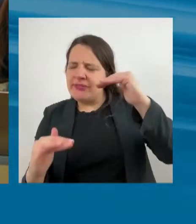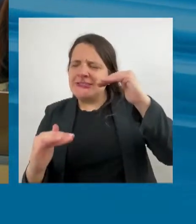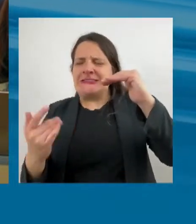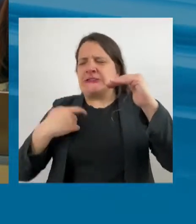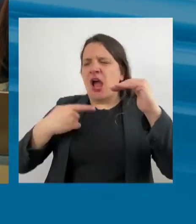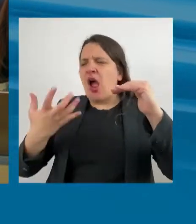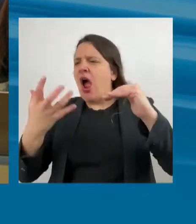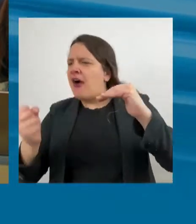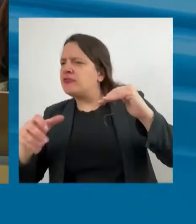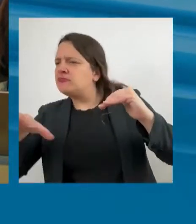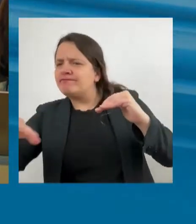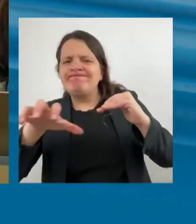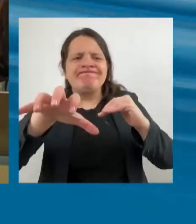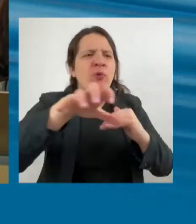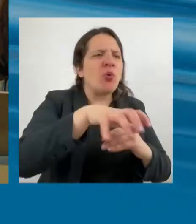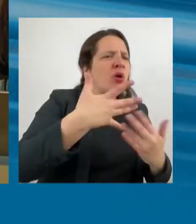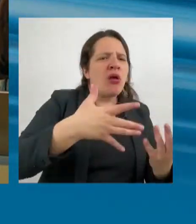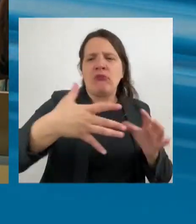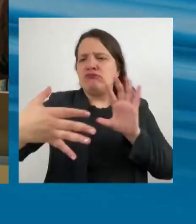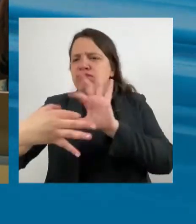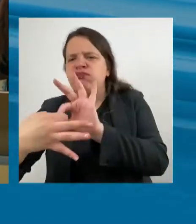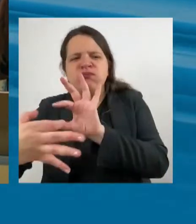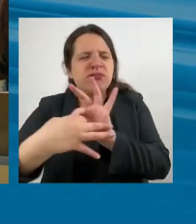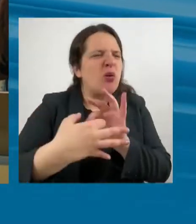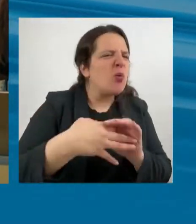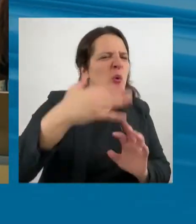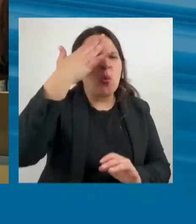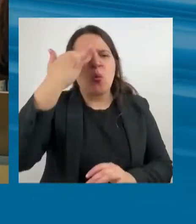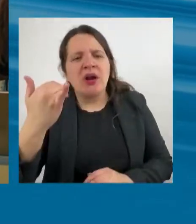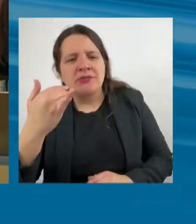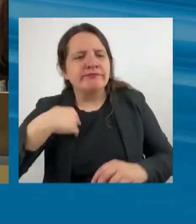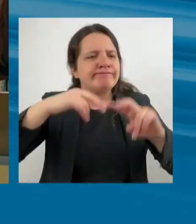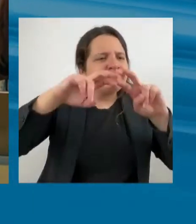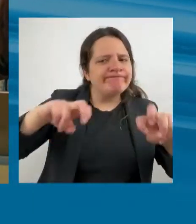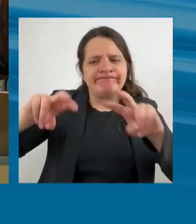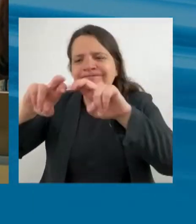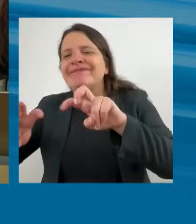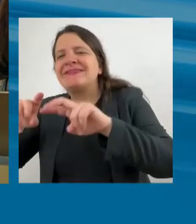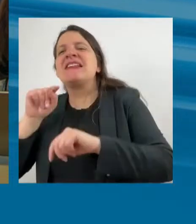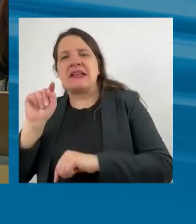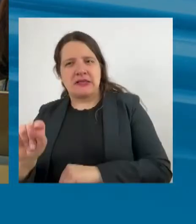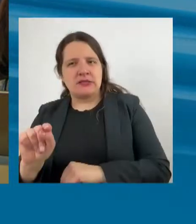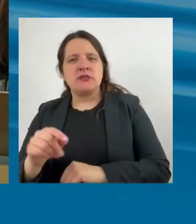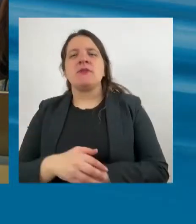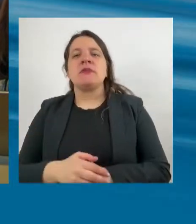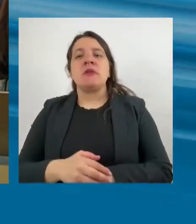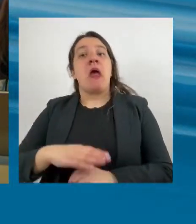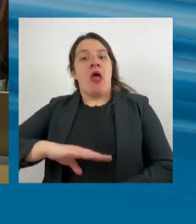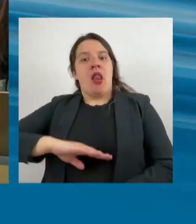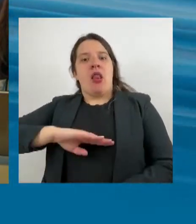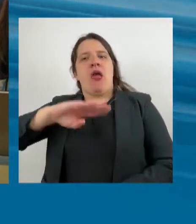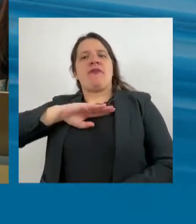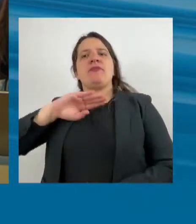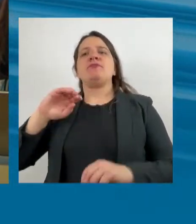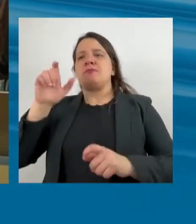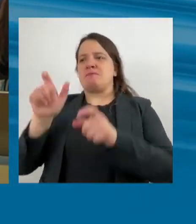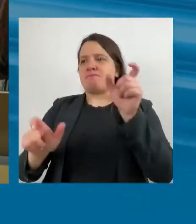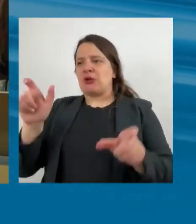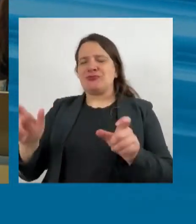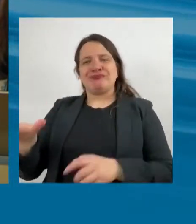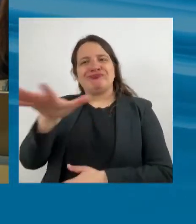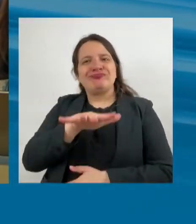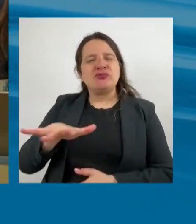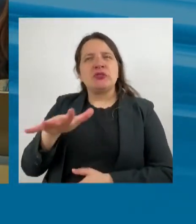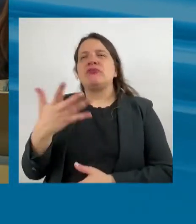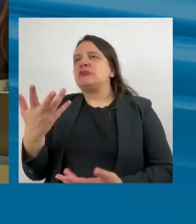their intersectionality, and their links throughout the whole life cycle of the individual. So here I go